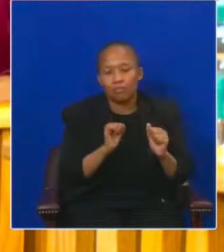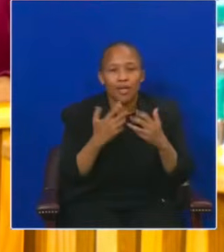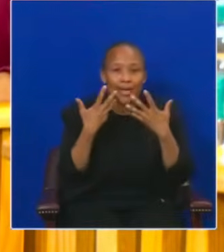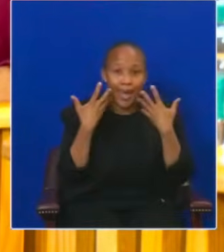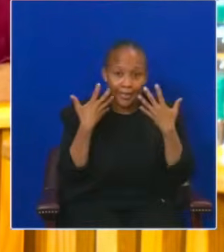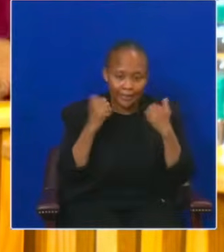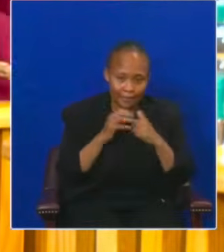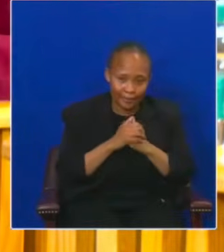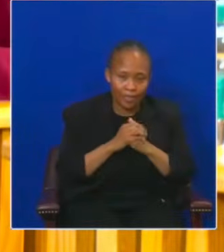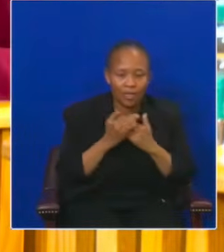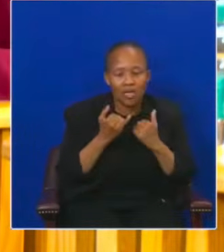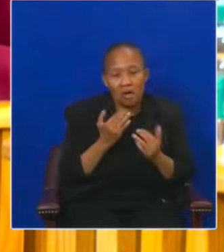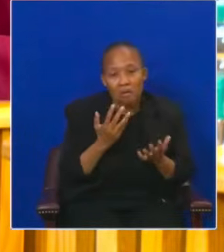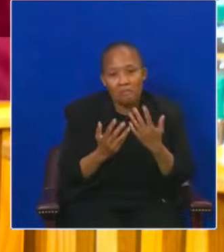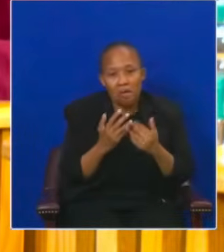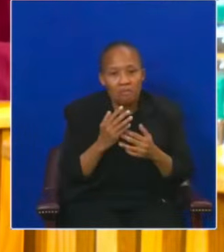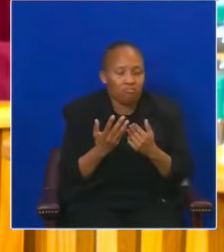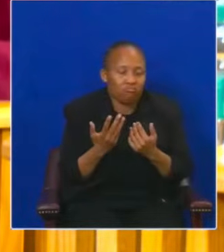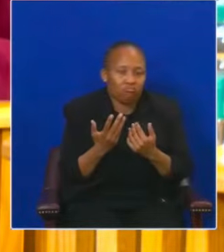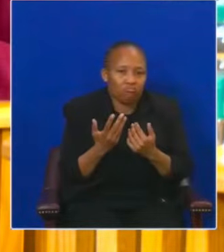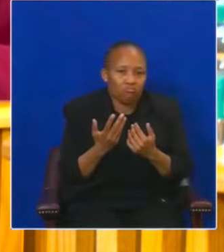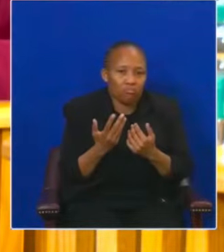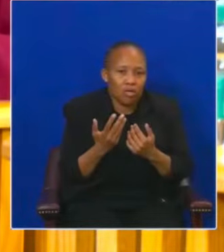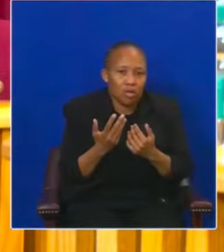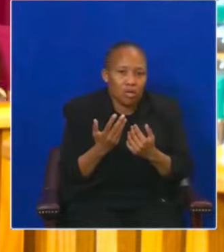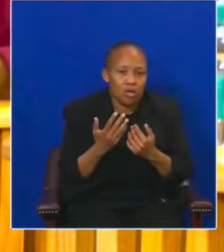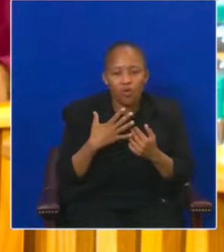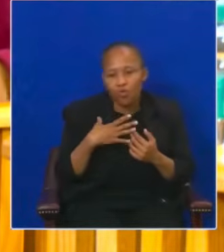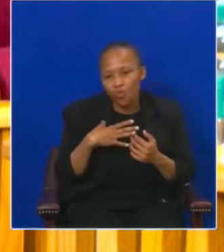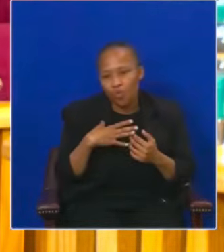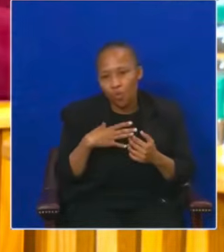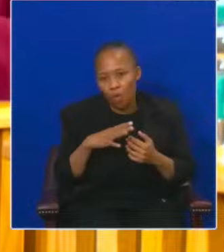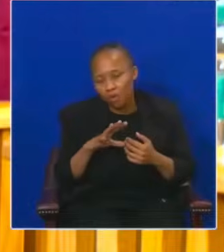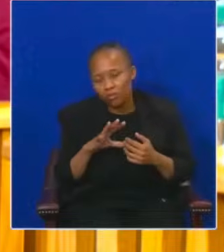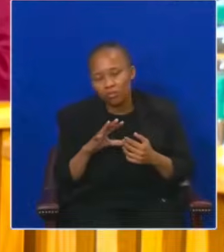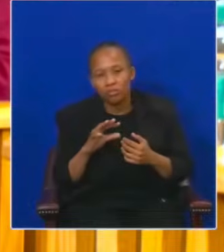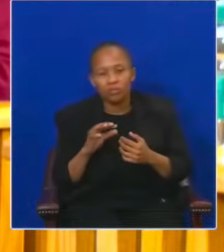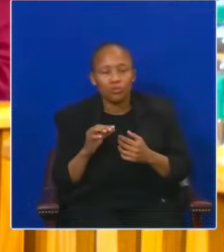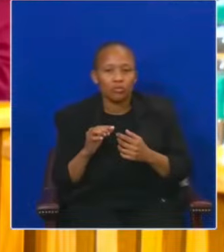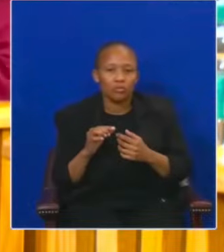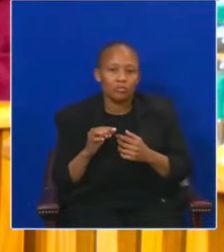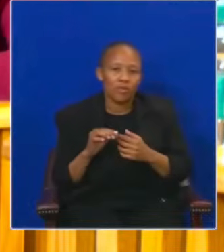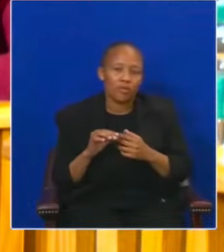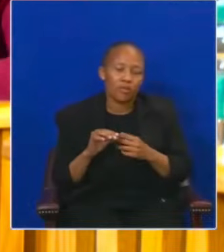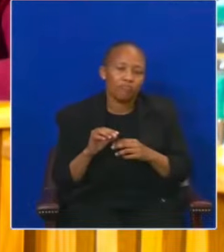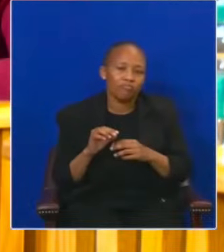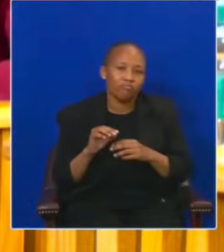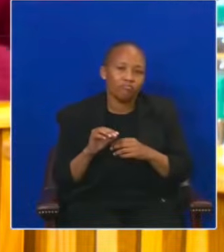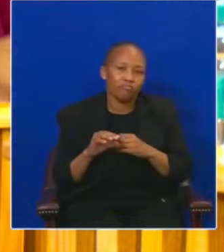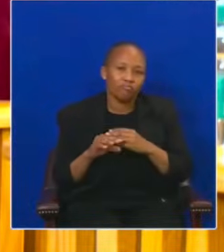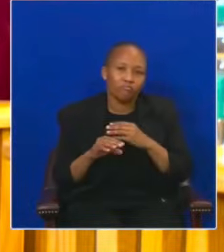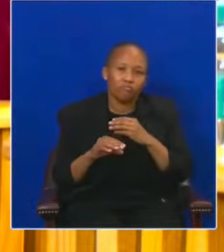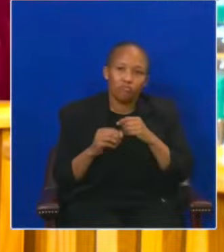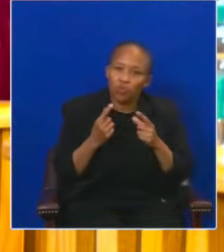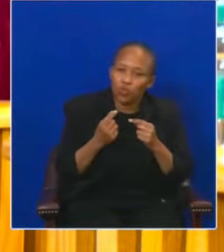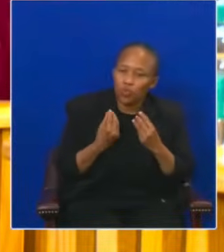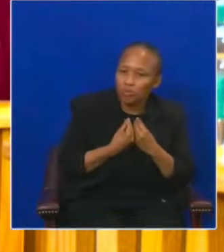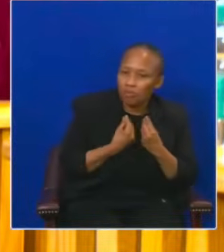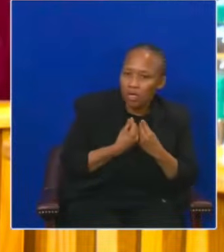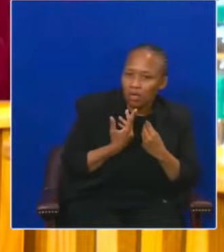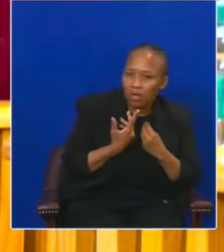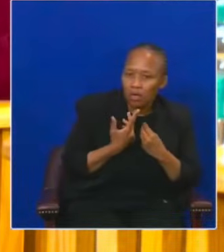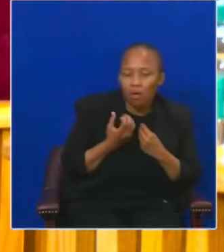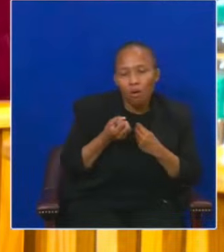to make, I would then invite us to turn to page 20 of your witness statement. Page 20,